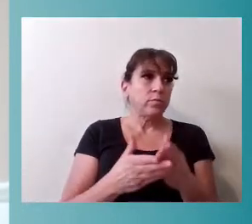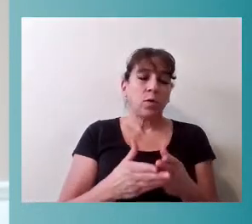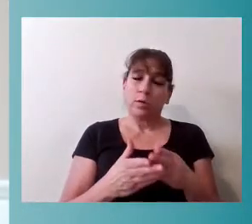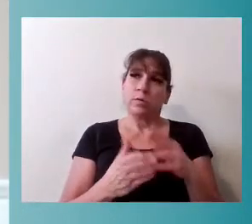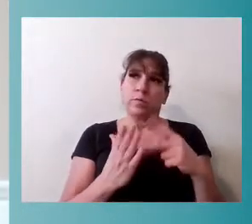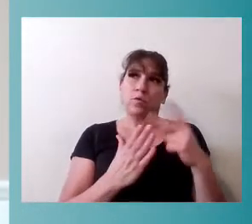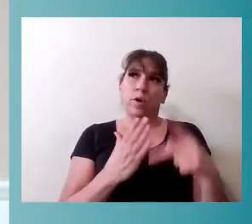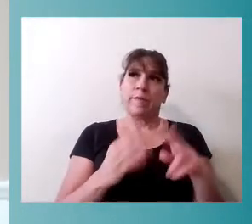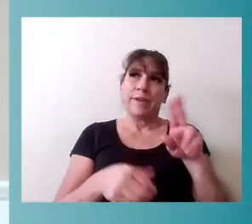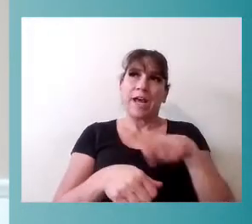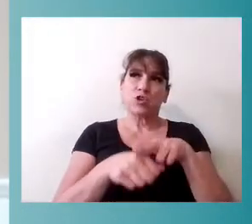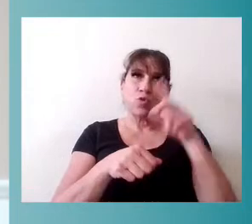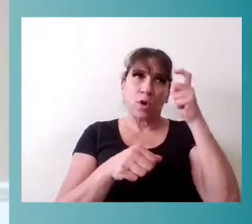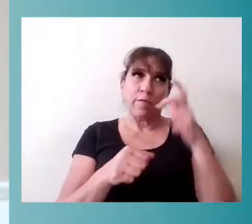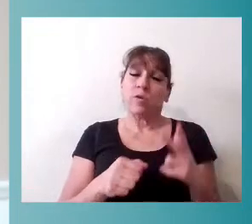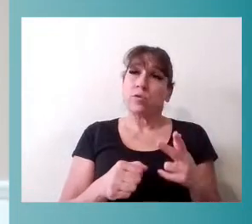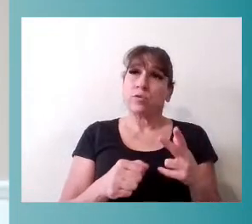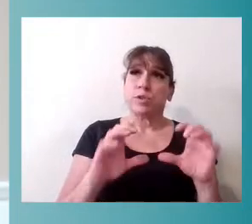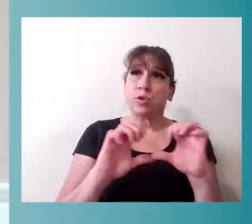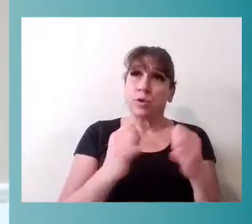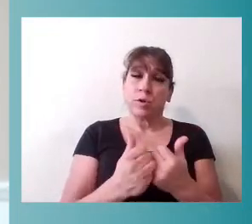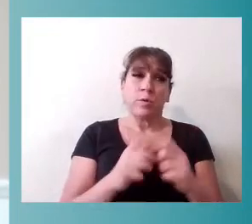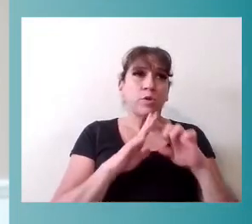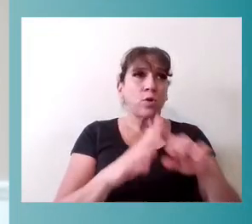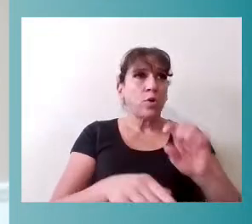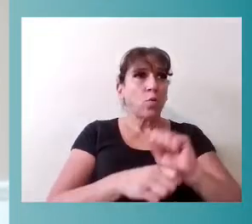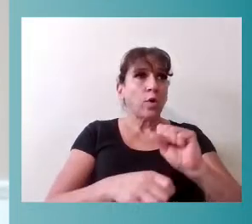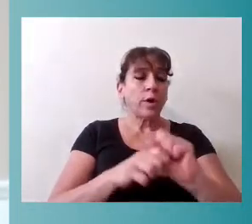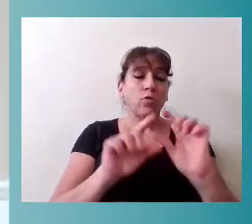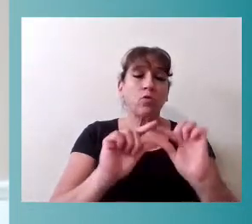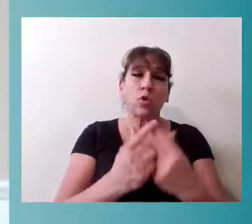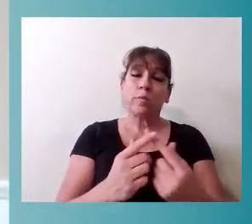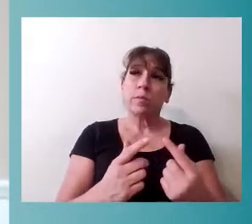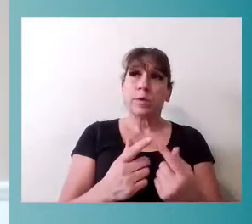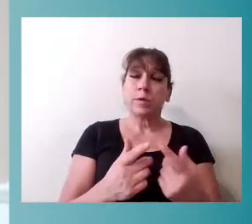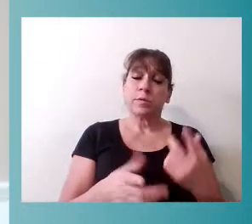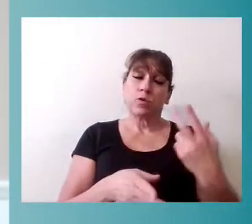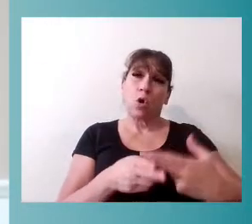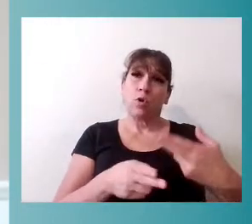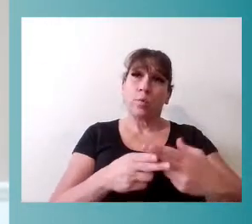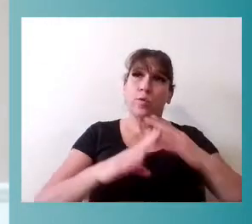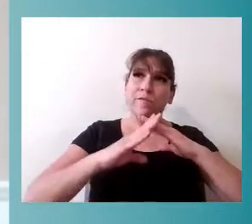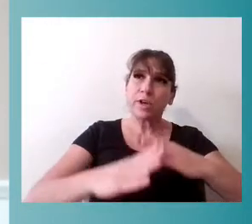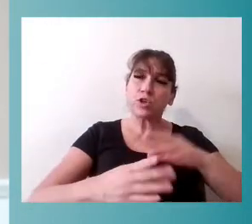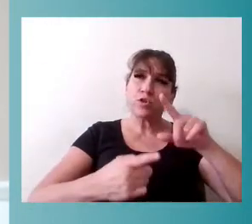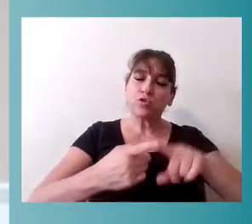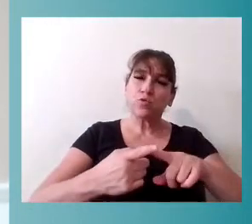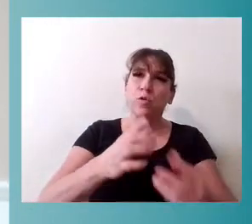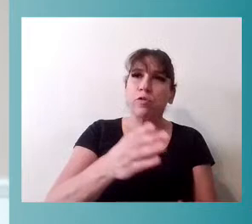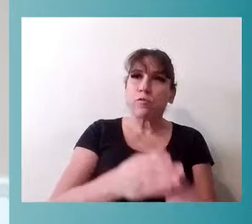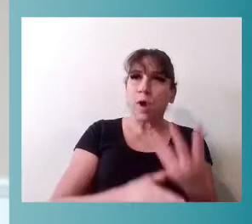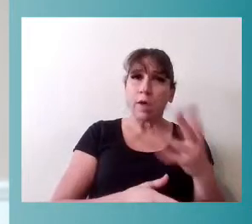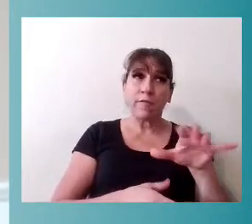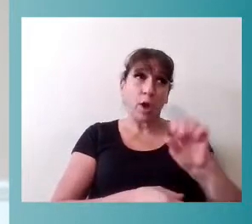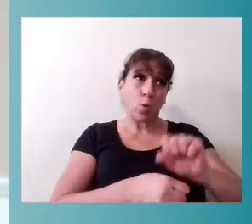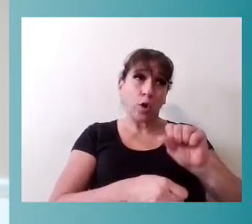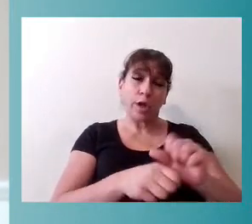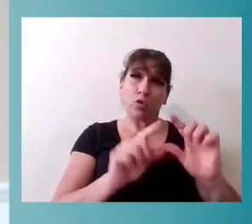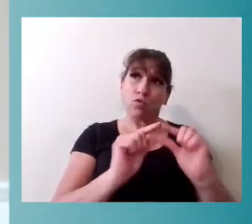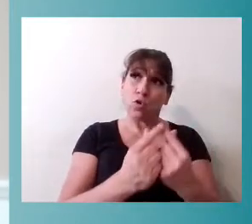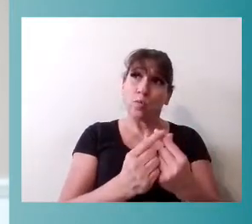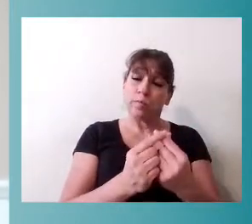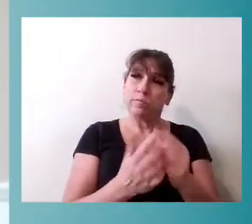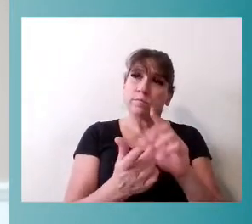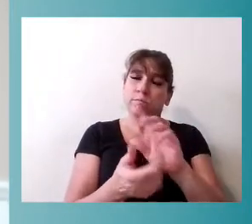Governors Association, we started a working group we called Prevention to Thrive. That working group evolved in a couple of important